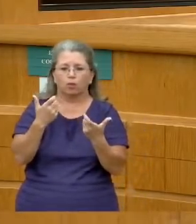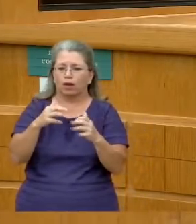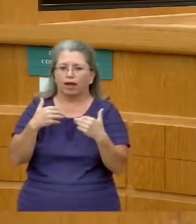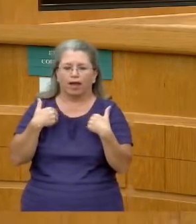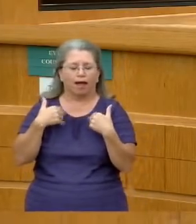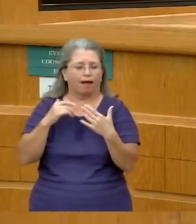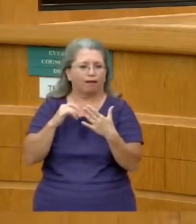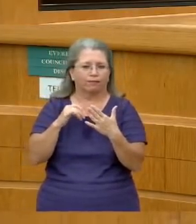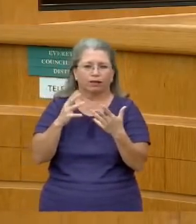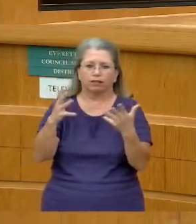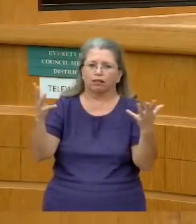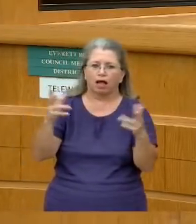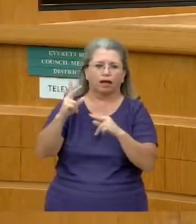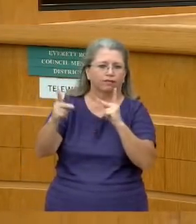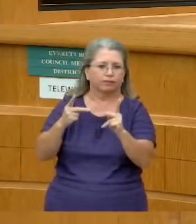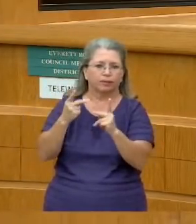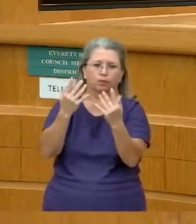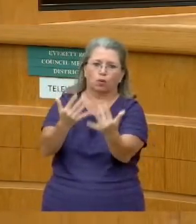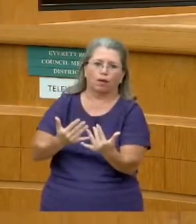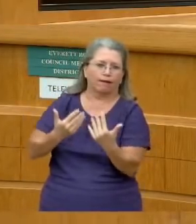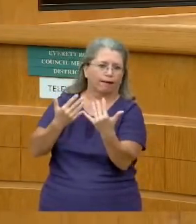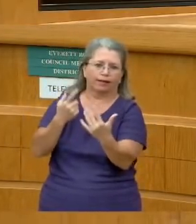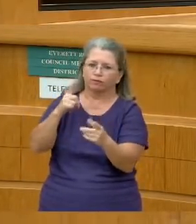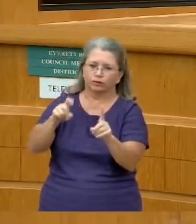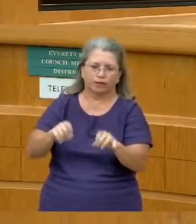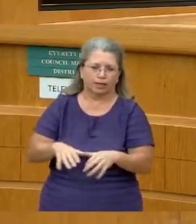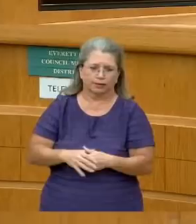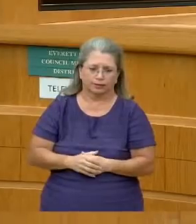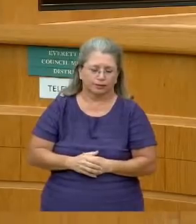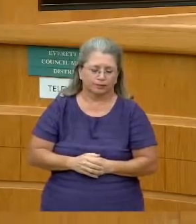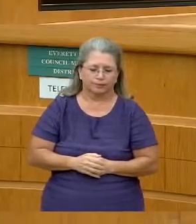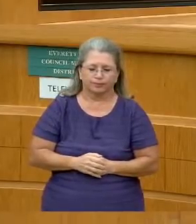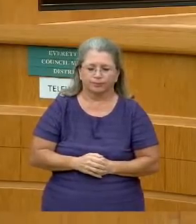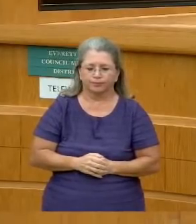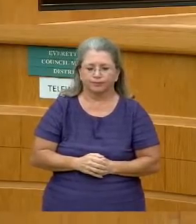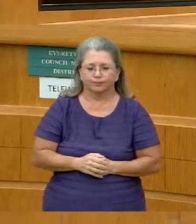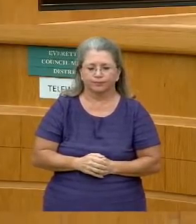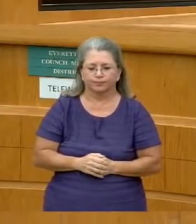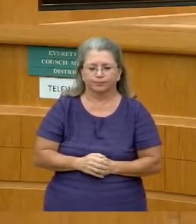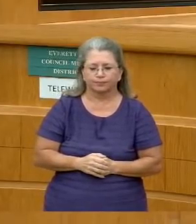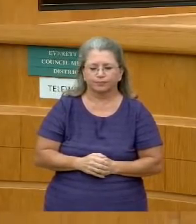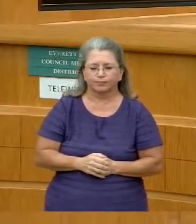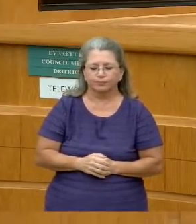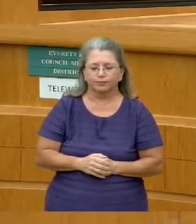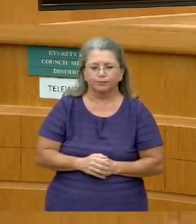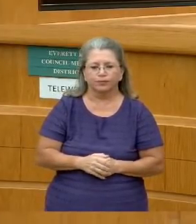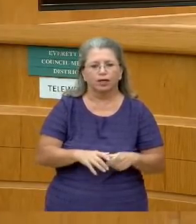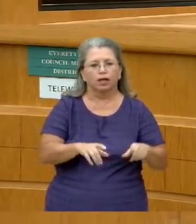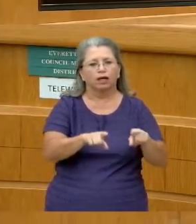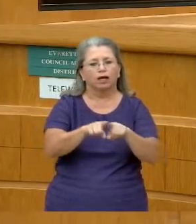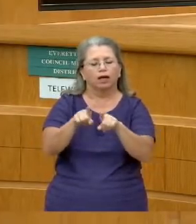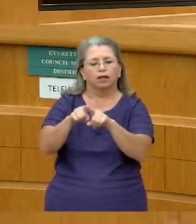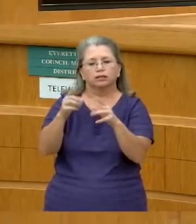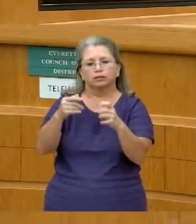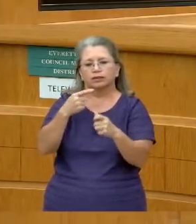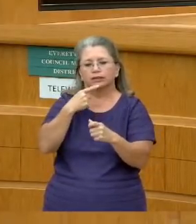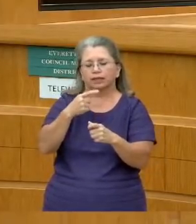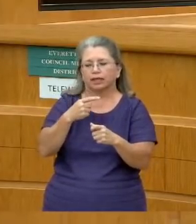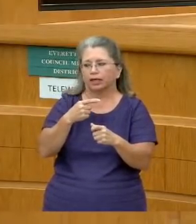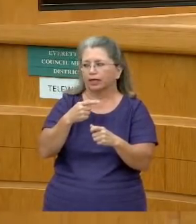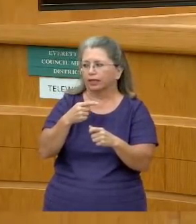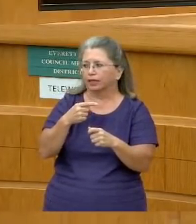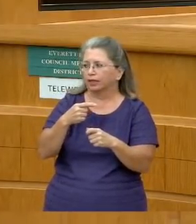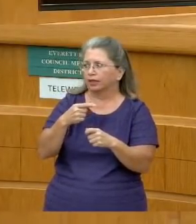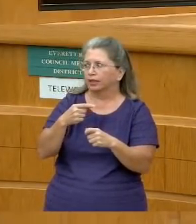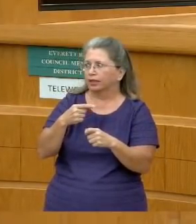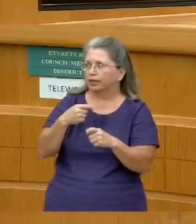have this backlog of people who need testing. I also want to say that the governor, and I was reading them, so I'm going to have